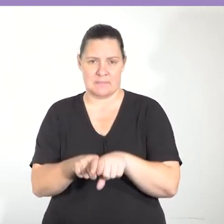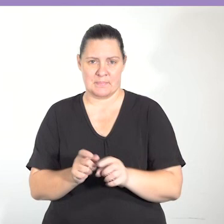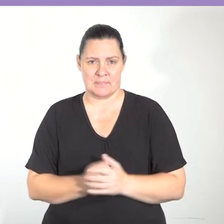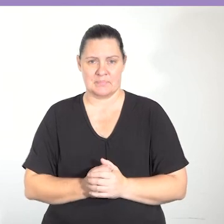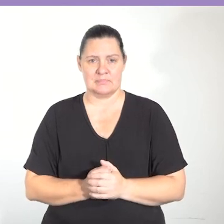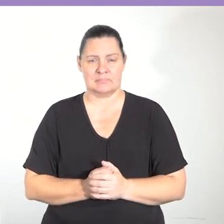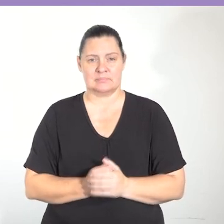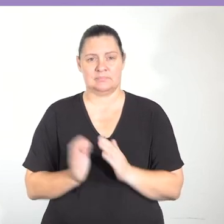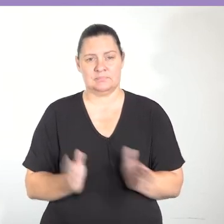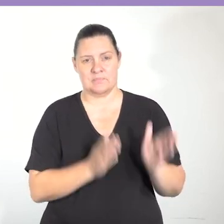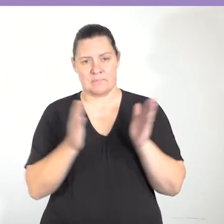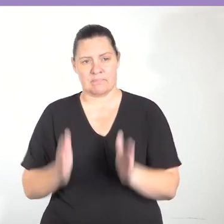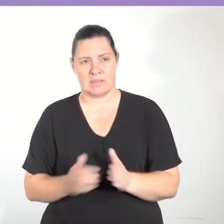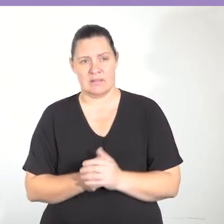on.